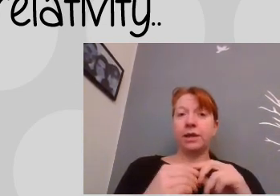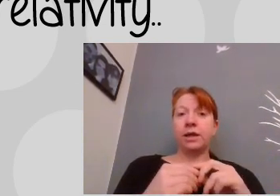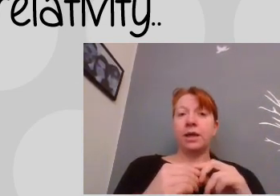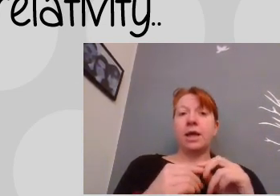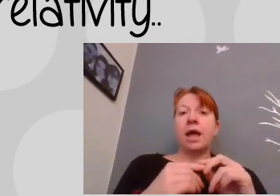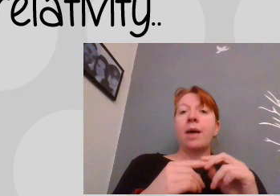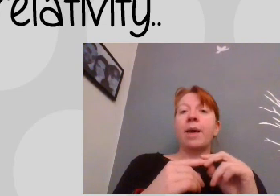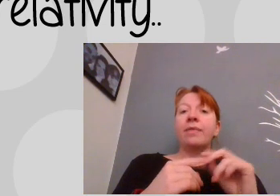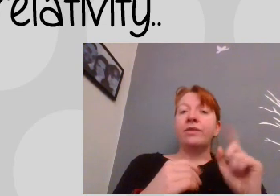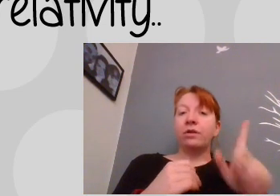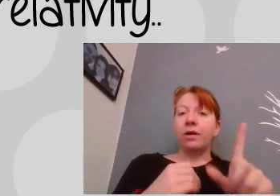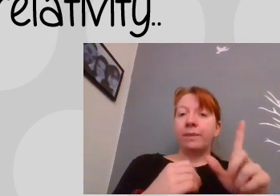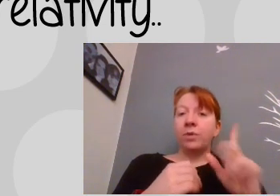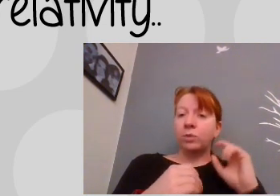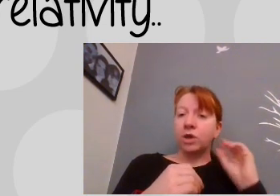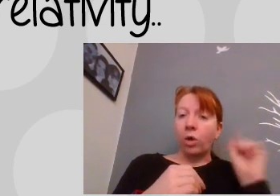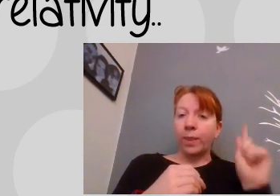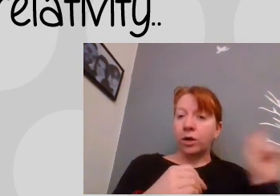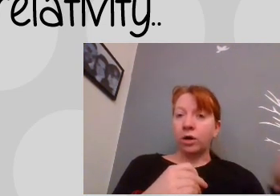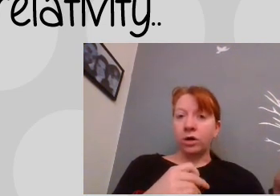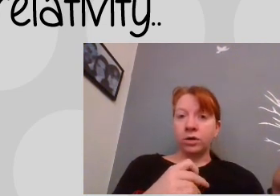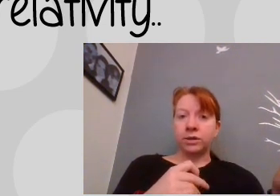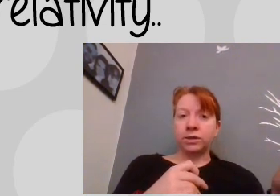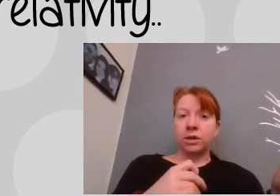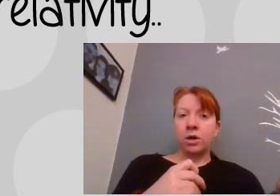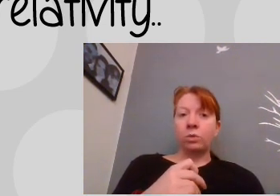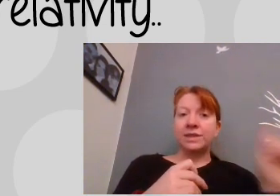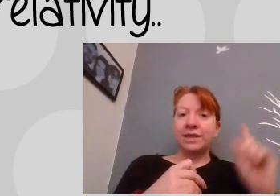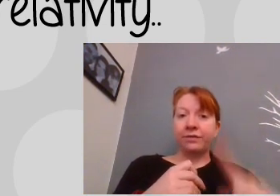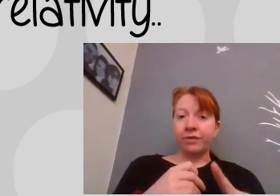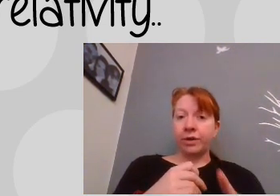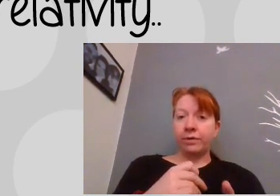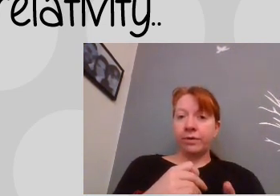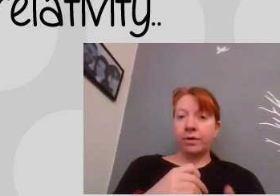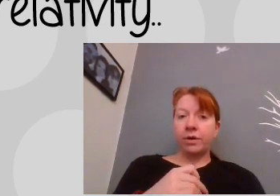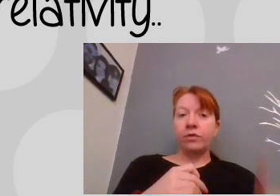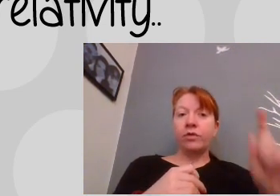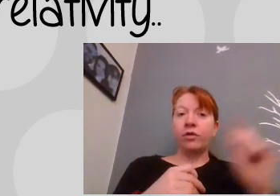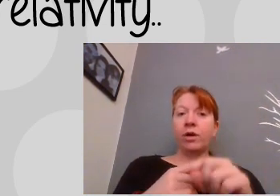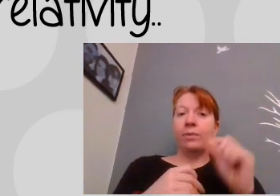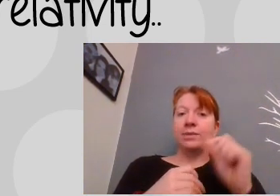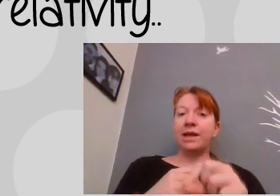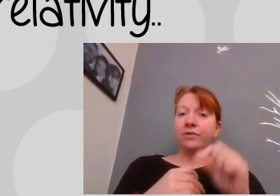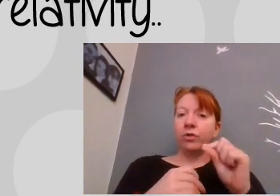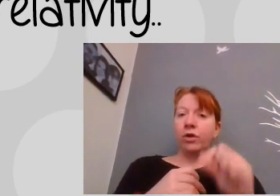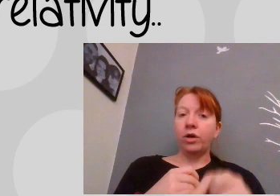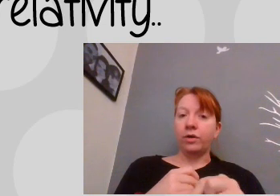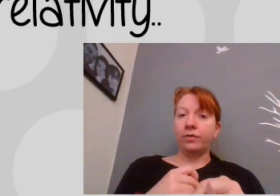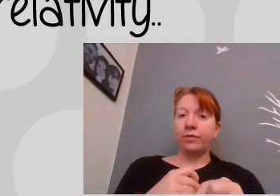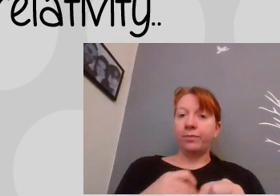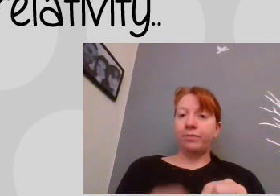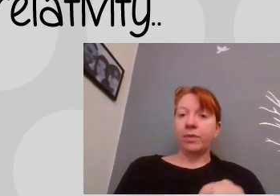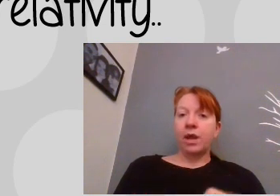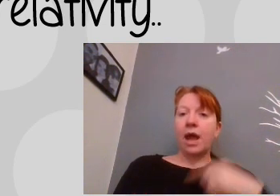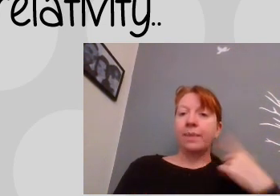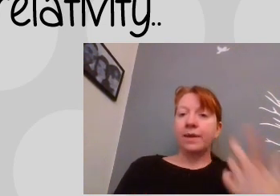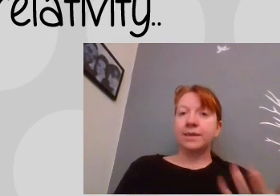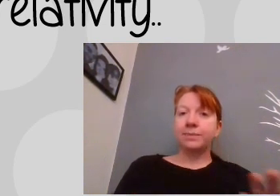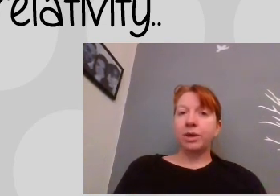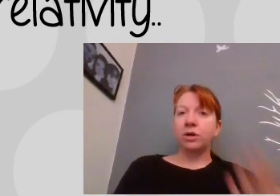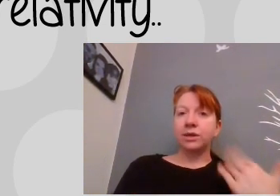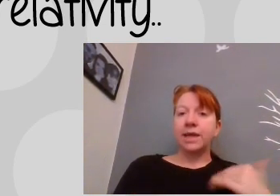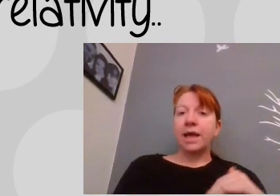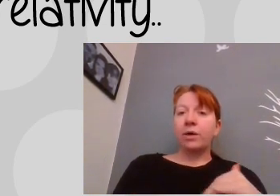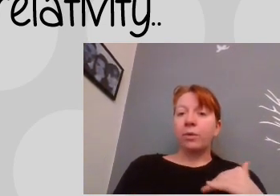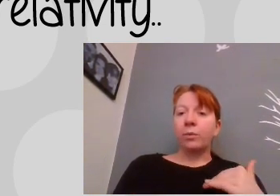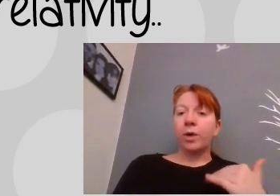stopping. And the time that was on the clocks was different to the time that was left on Earth. And this